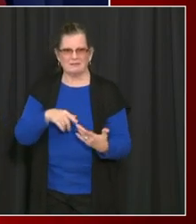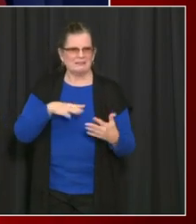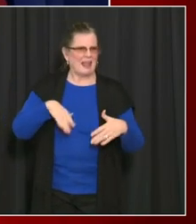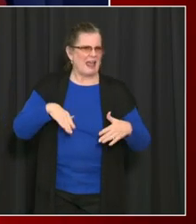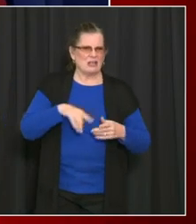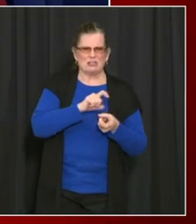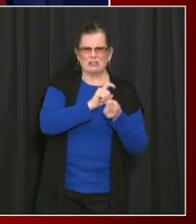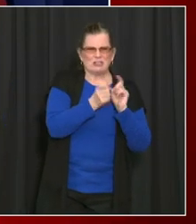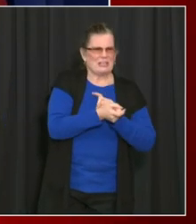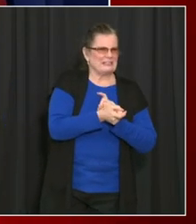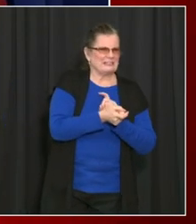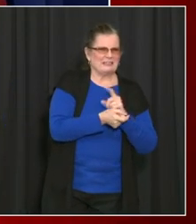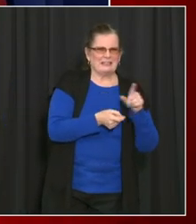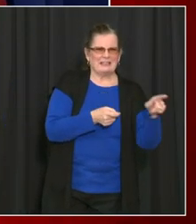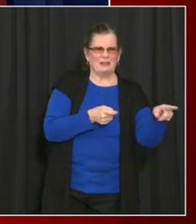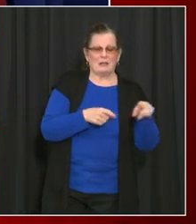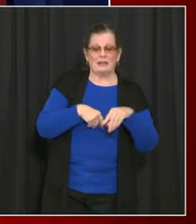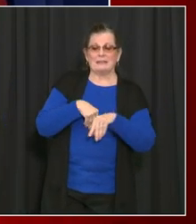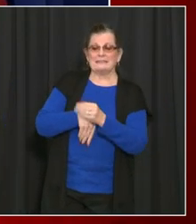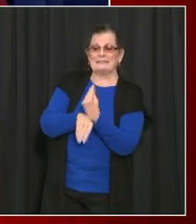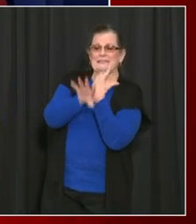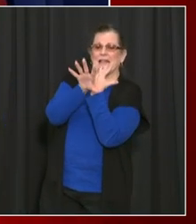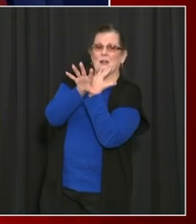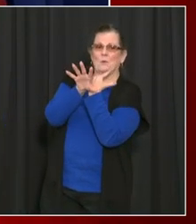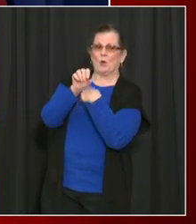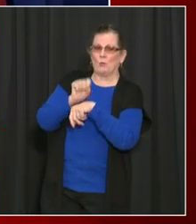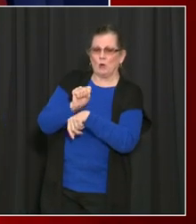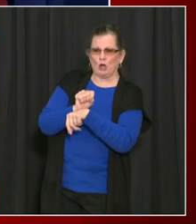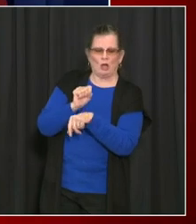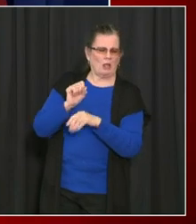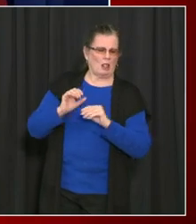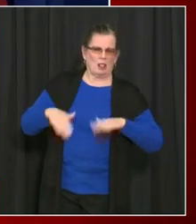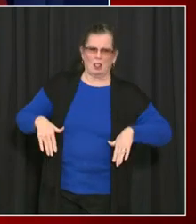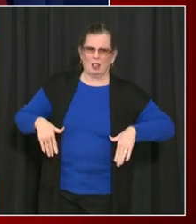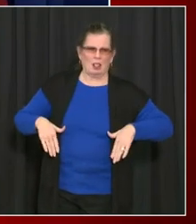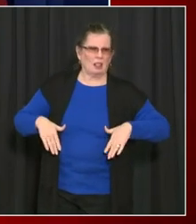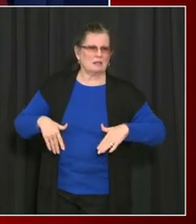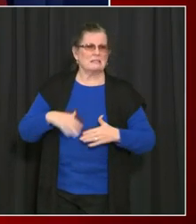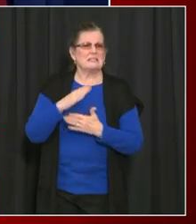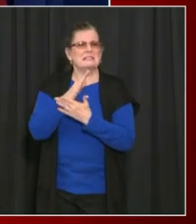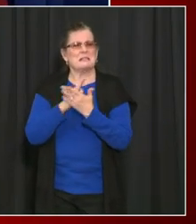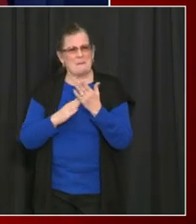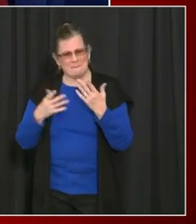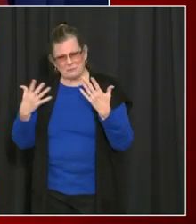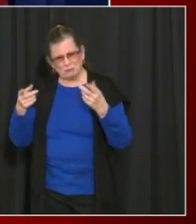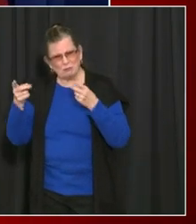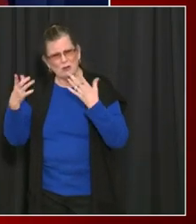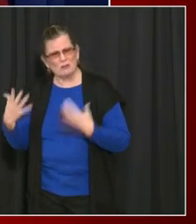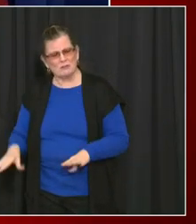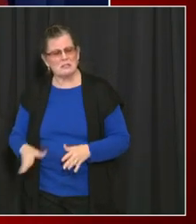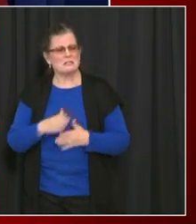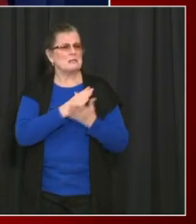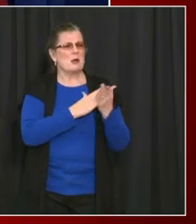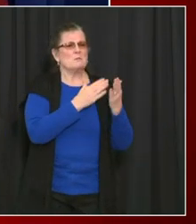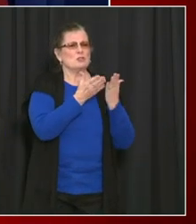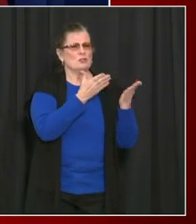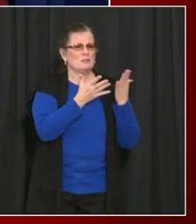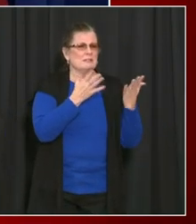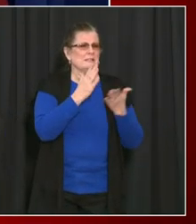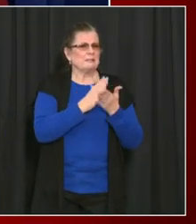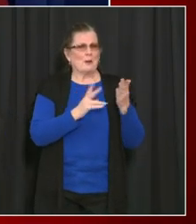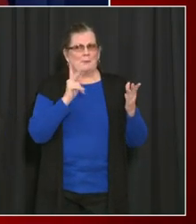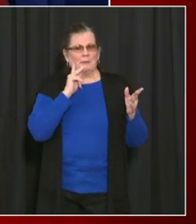posture. And there may be some directors or some services that more people